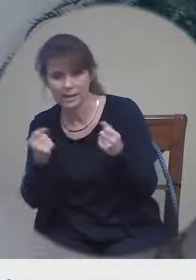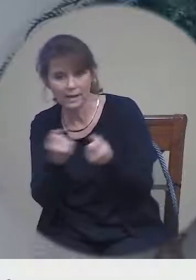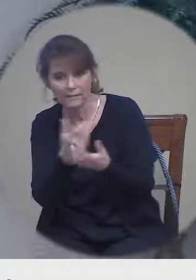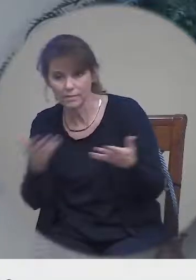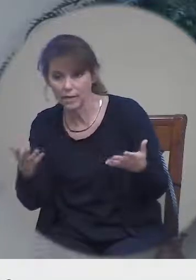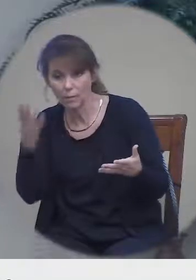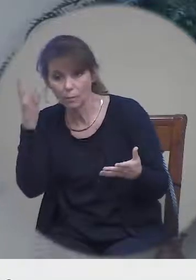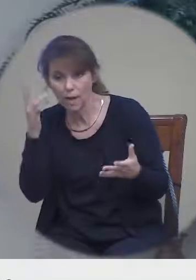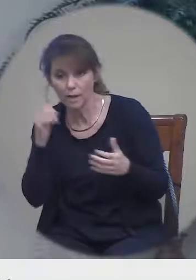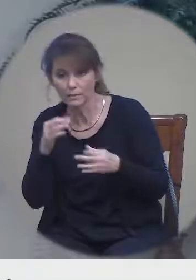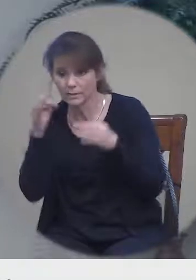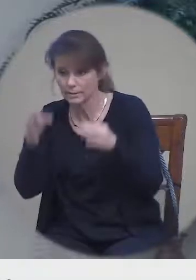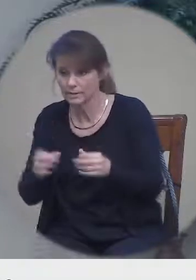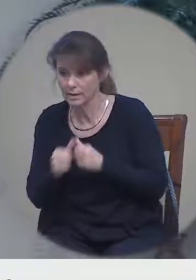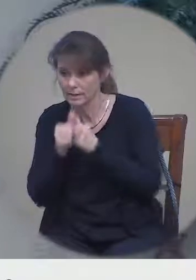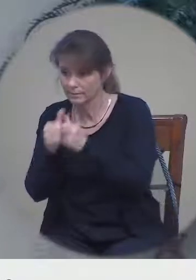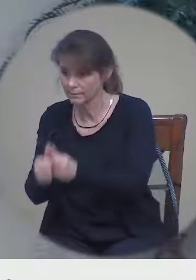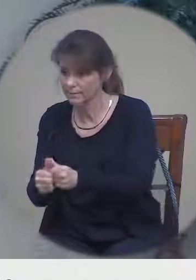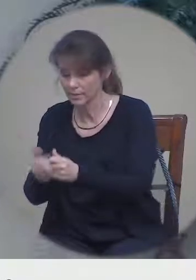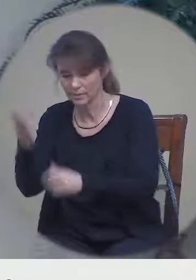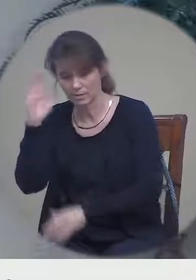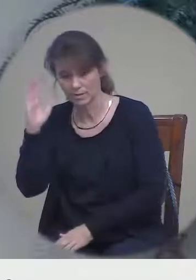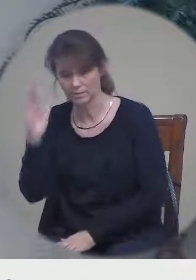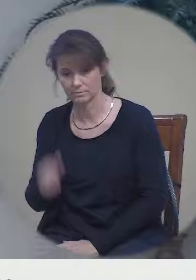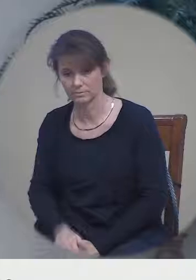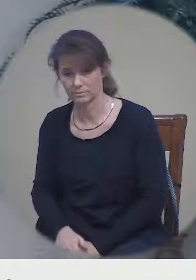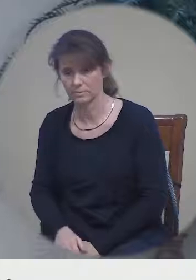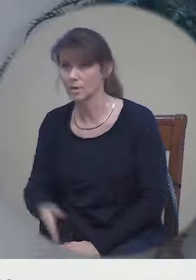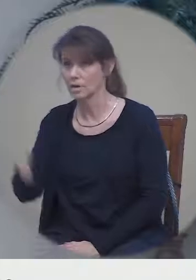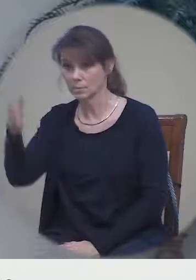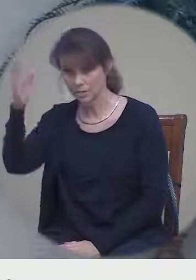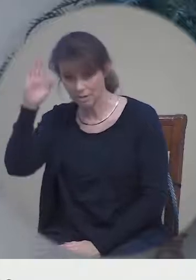leave you nor forsake you, so we may what?